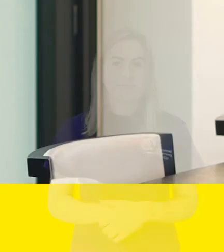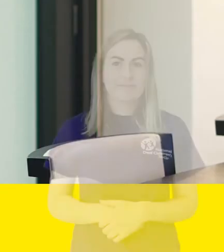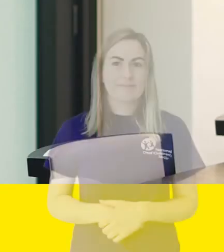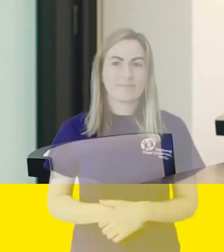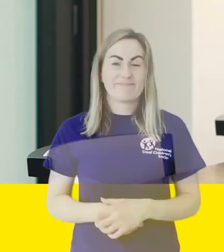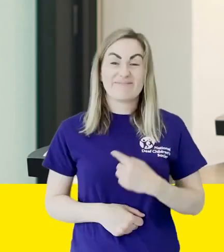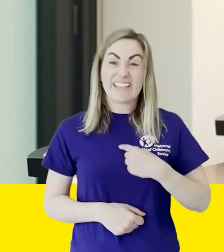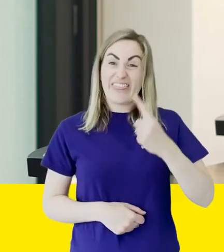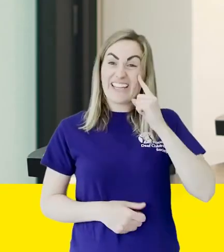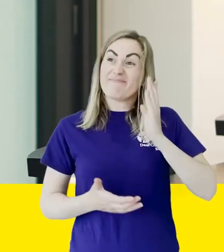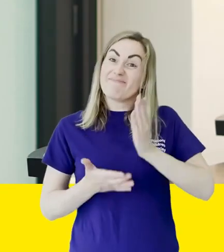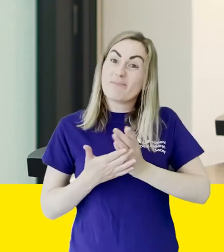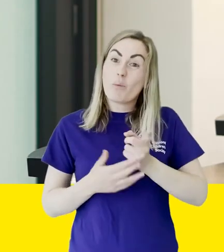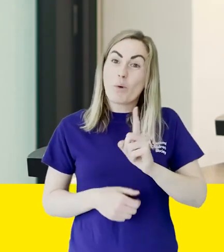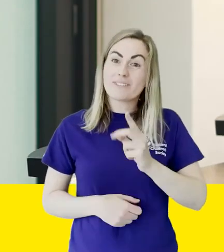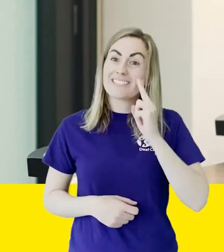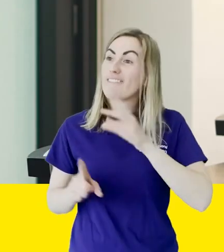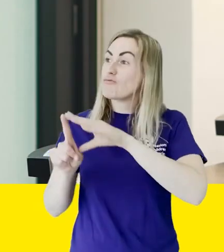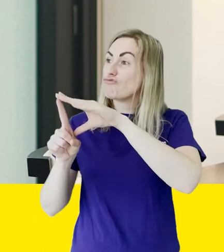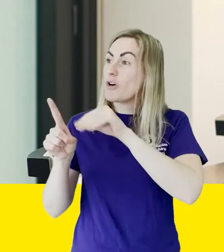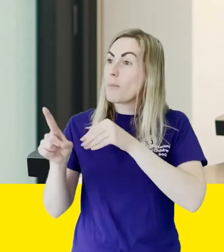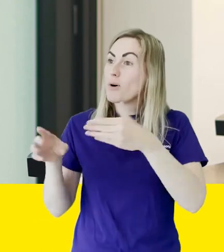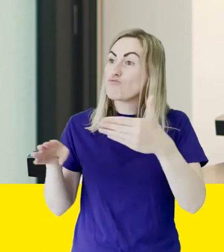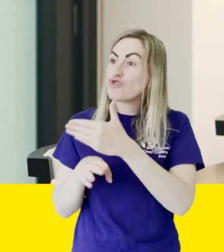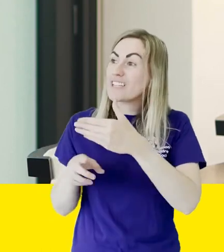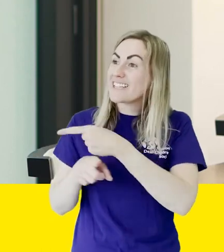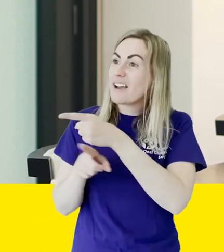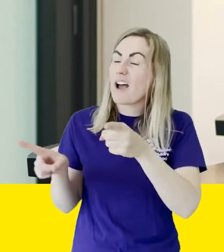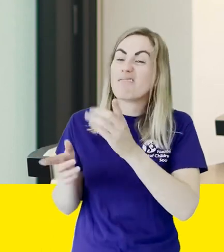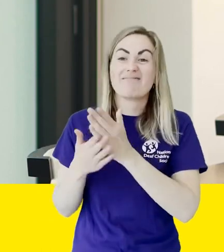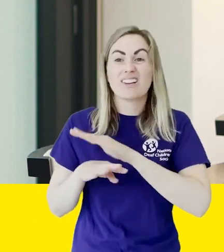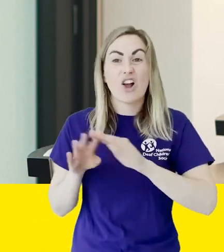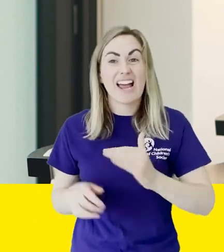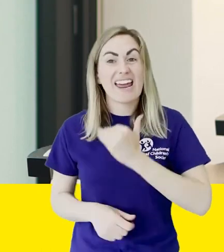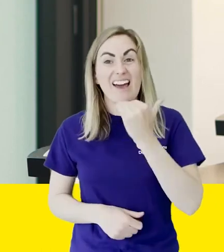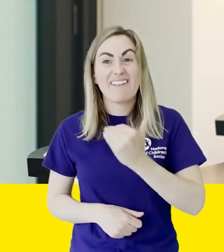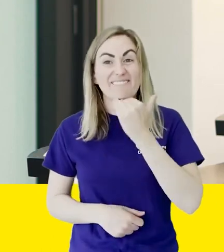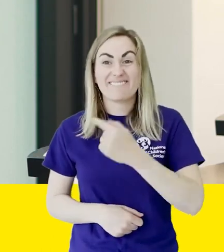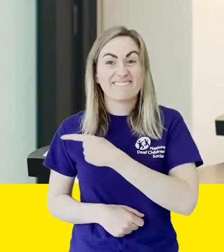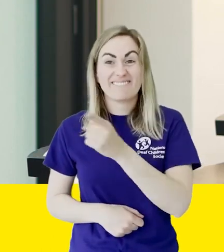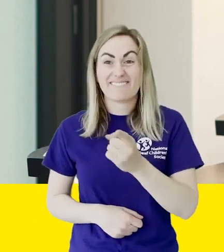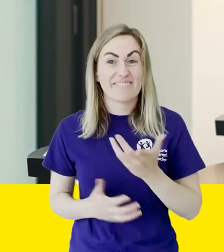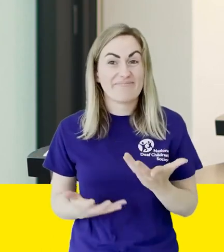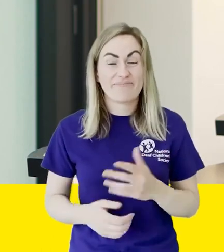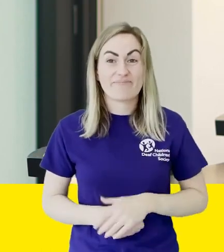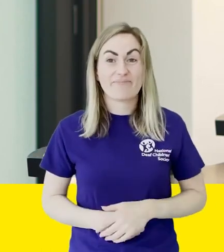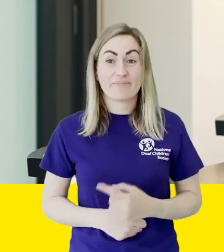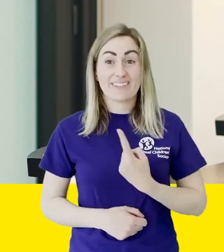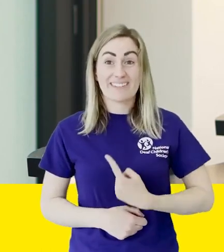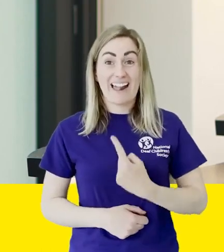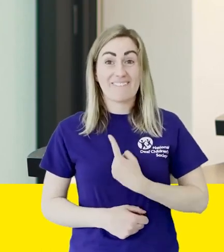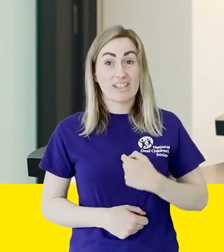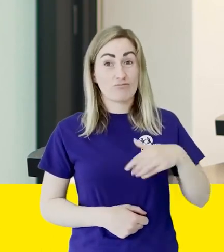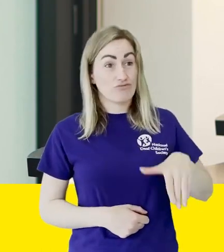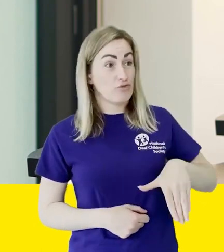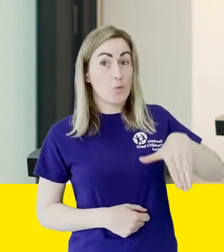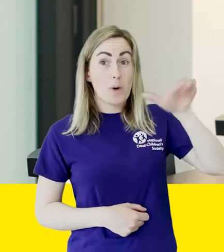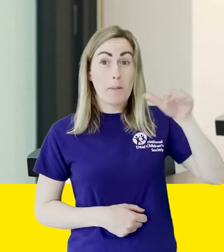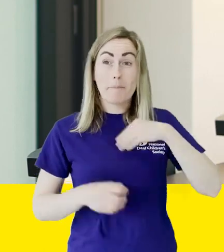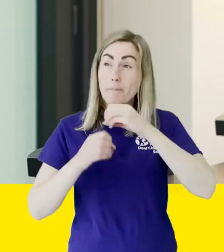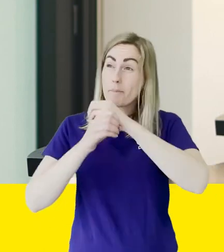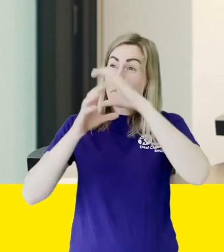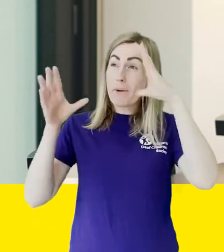I think there's definitely been a lack of deaf role models in any career path. So when I